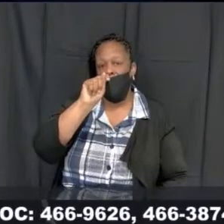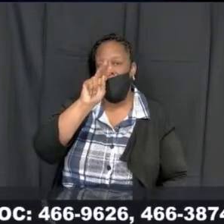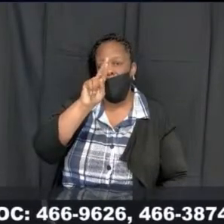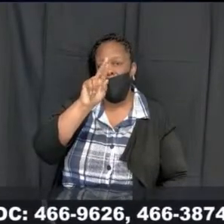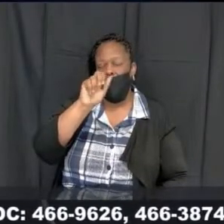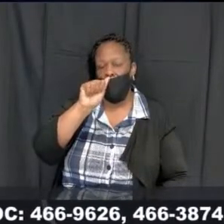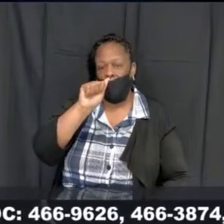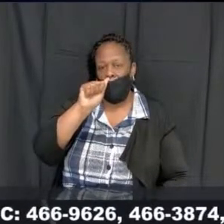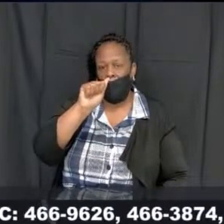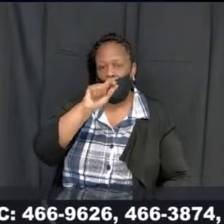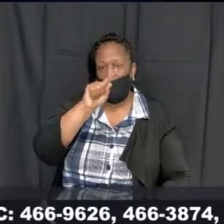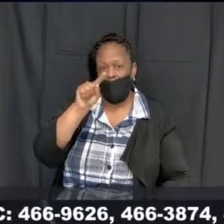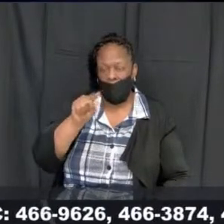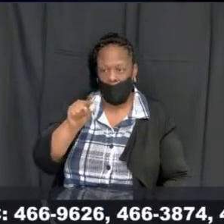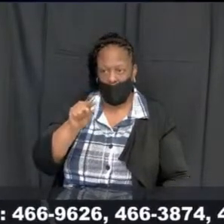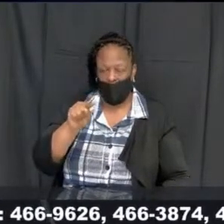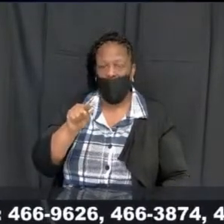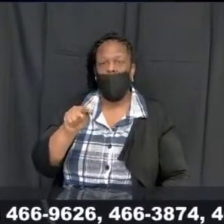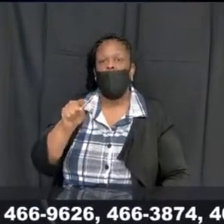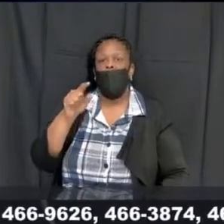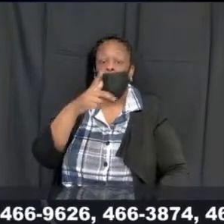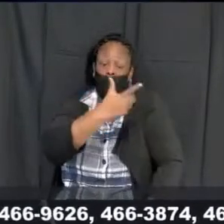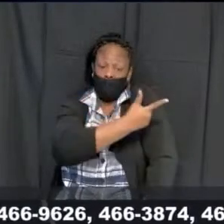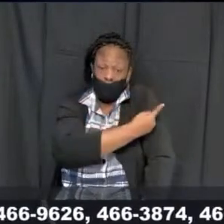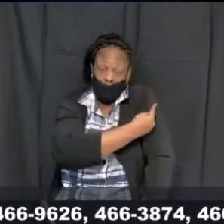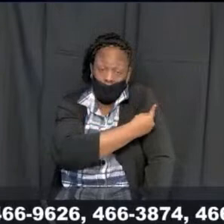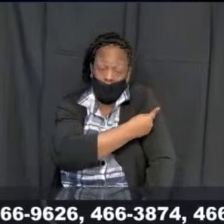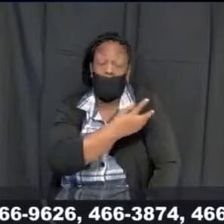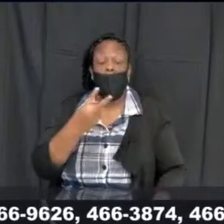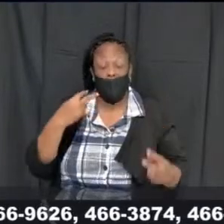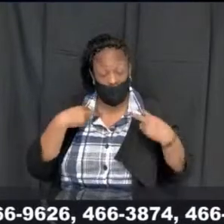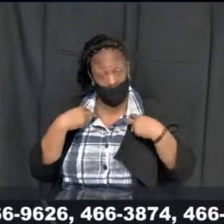out. But let me just back up by saying that the